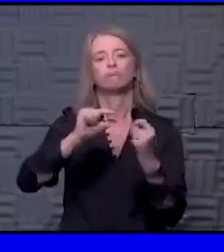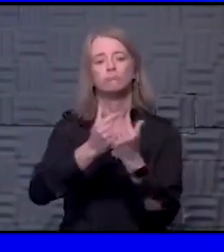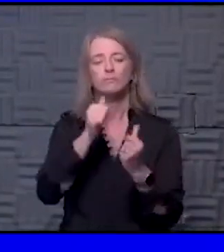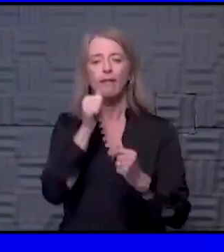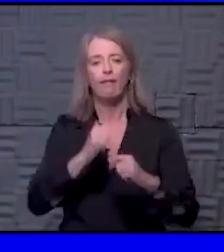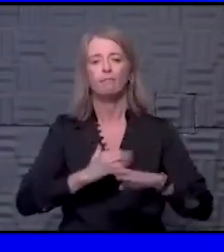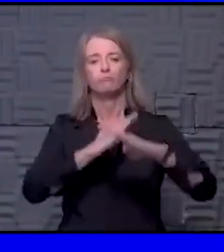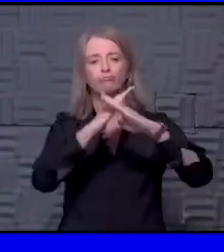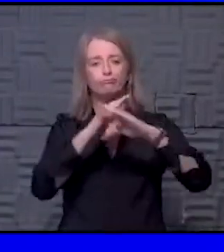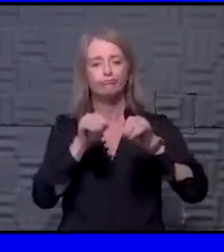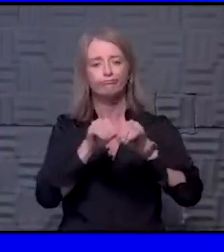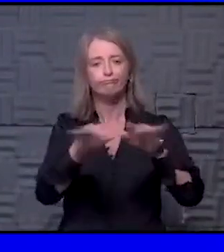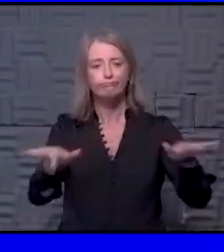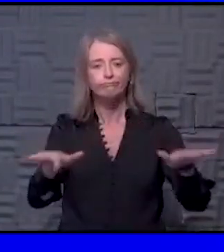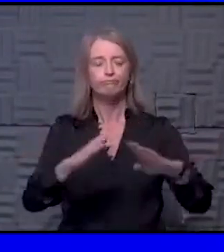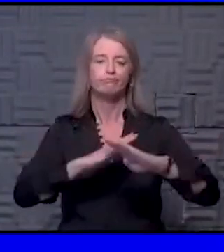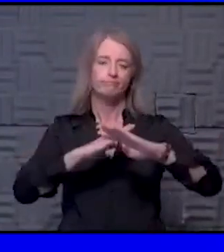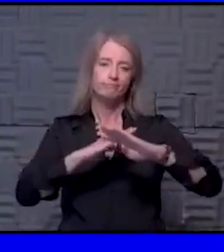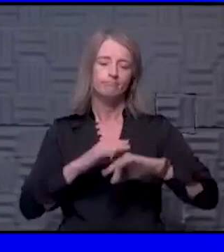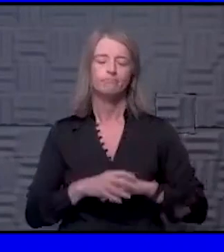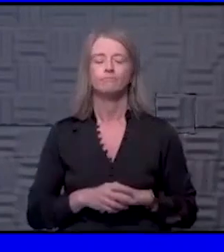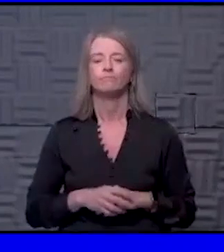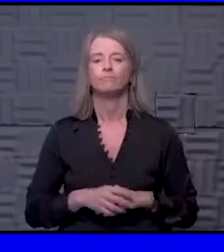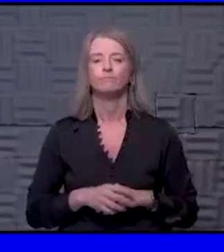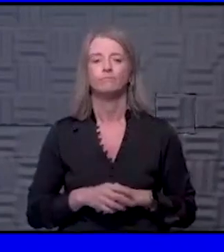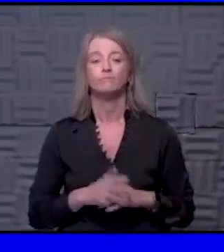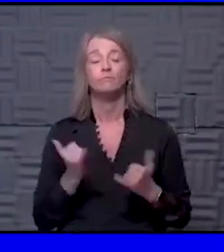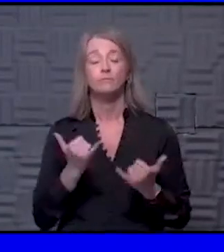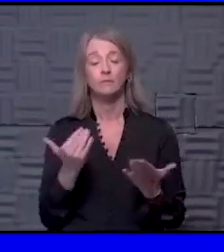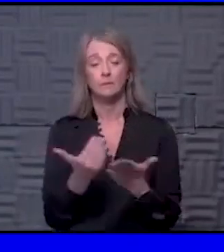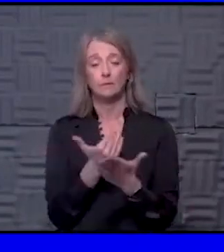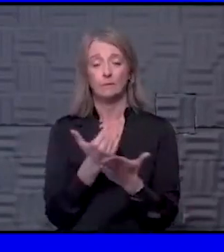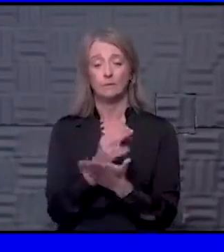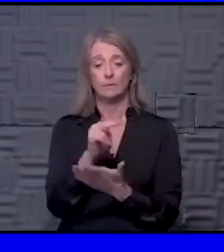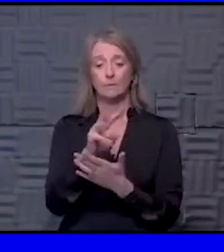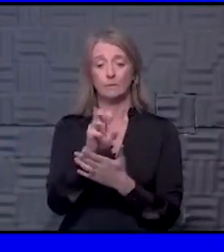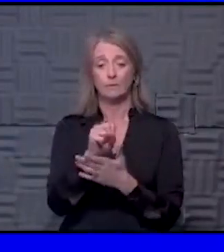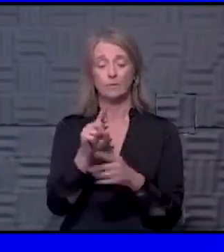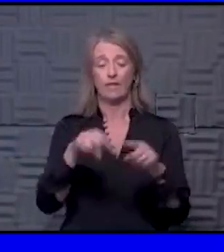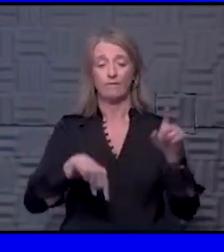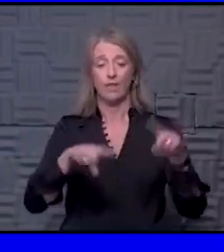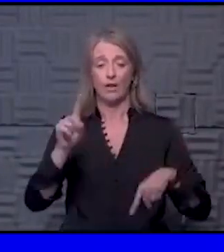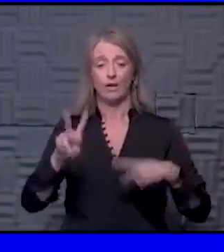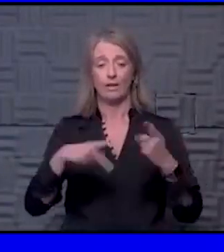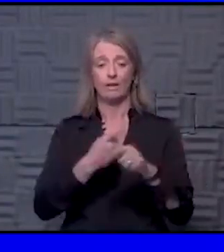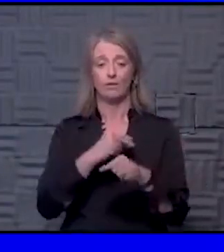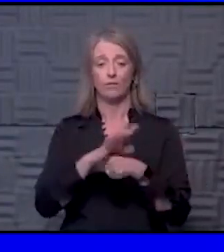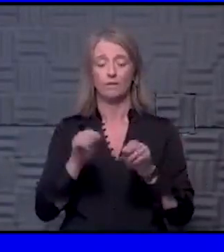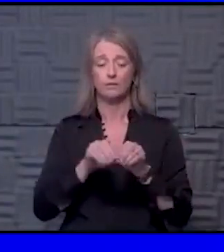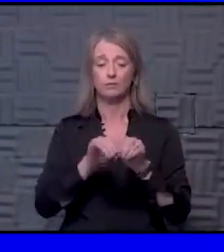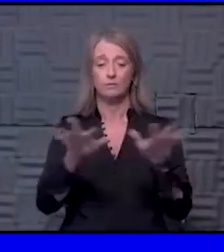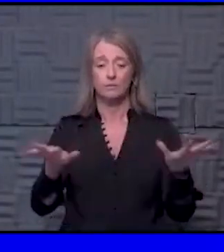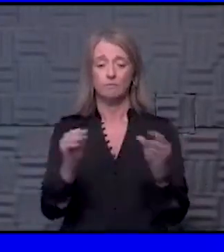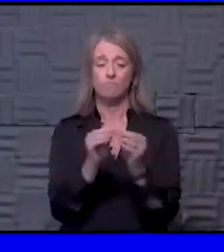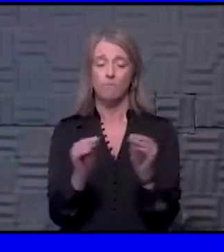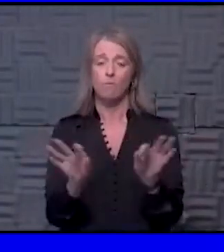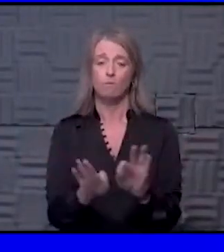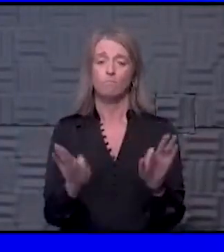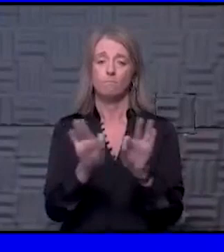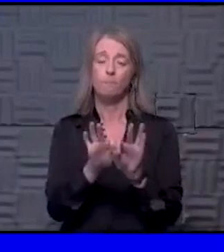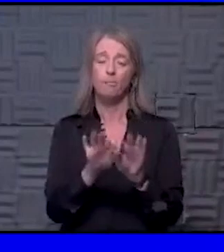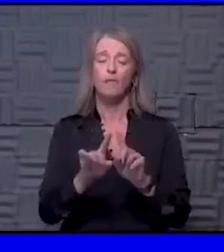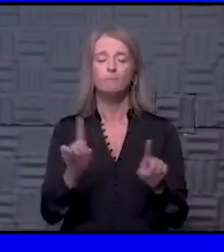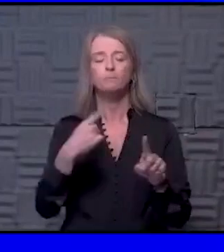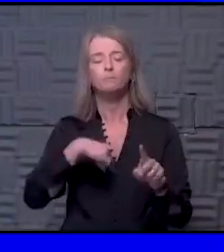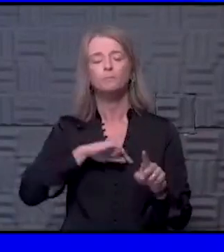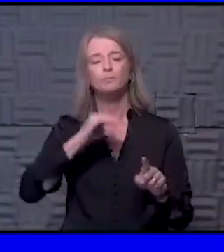to prevent spread. And now with more news of the variants spreading as well, that's all the more important. But